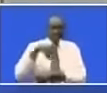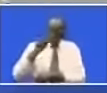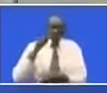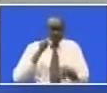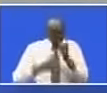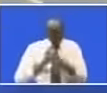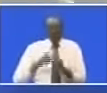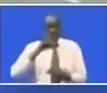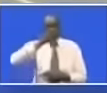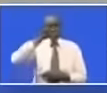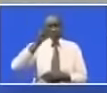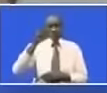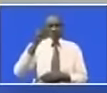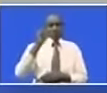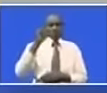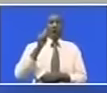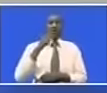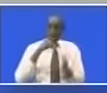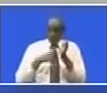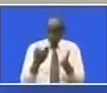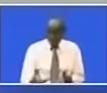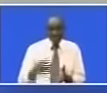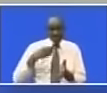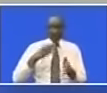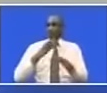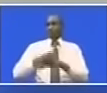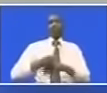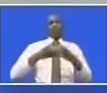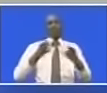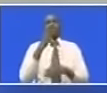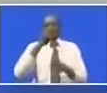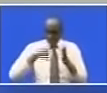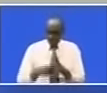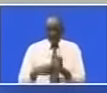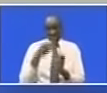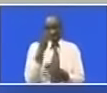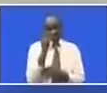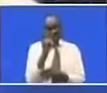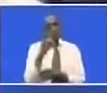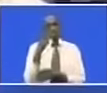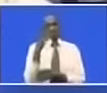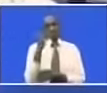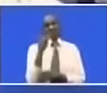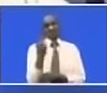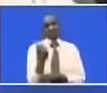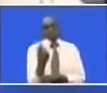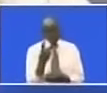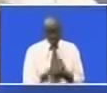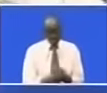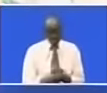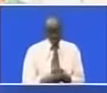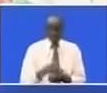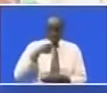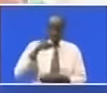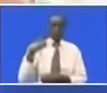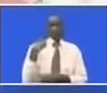marathon debut, Joshua Kipkorir's star shone the brightest as he crossed the line in a time of 2 hours, 13 minutes and 25 seconds. Joshua Kipto